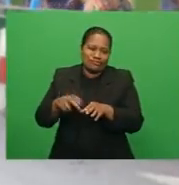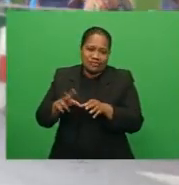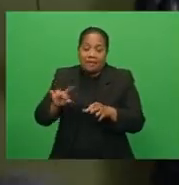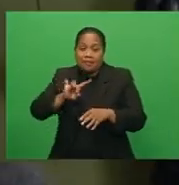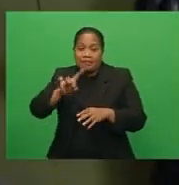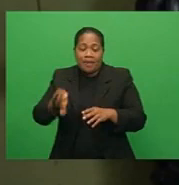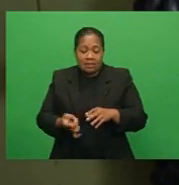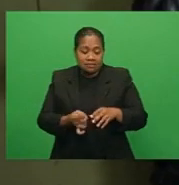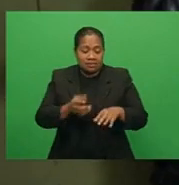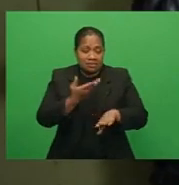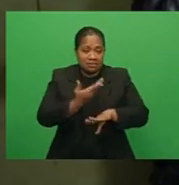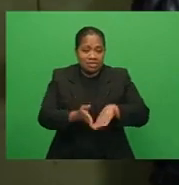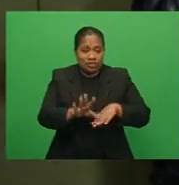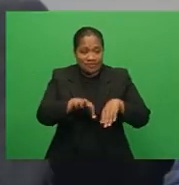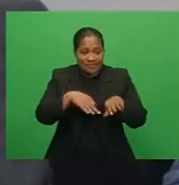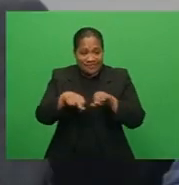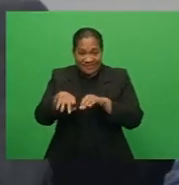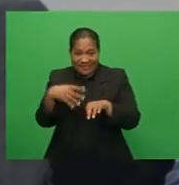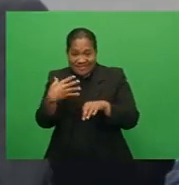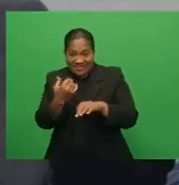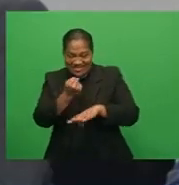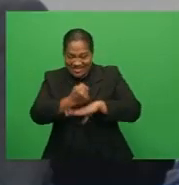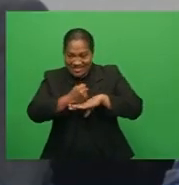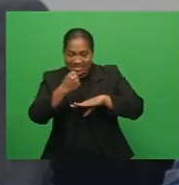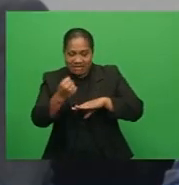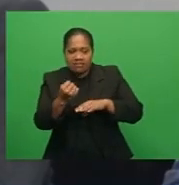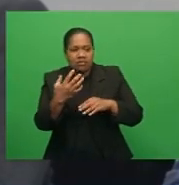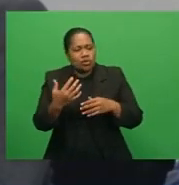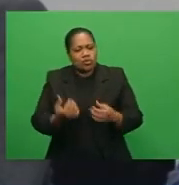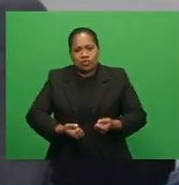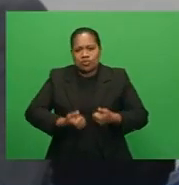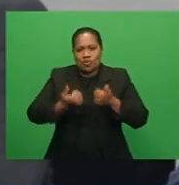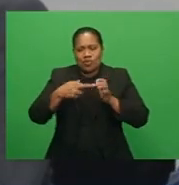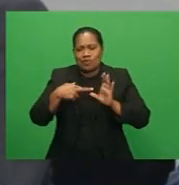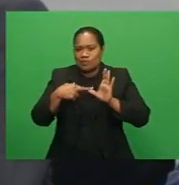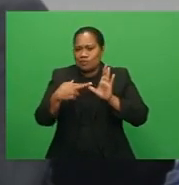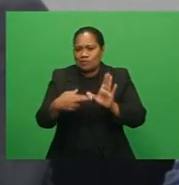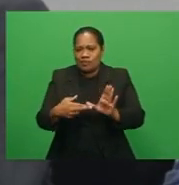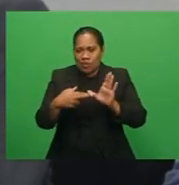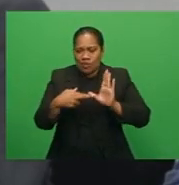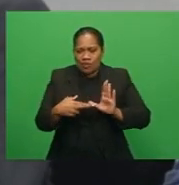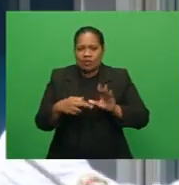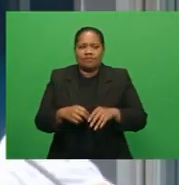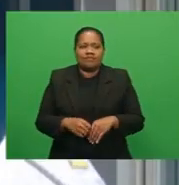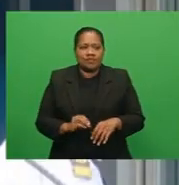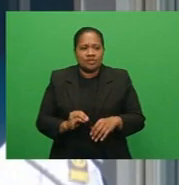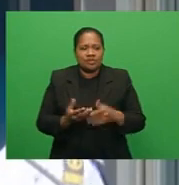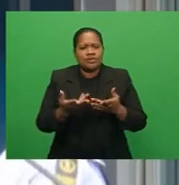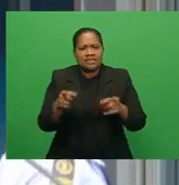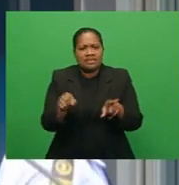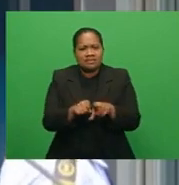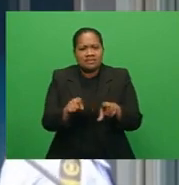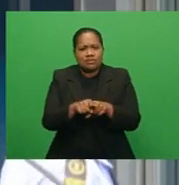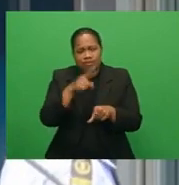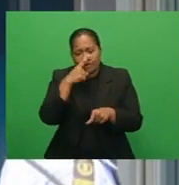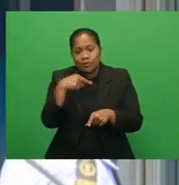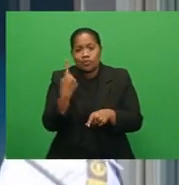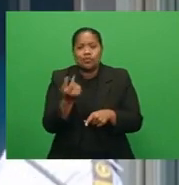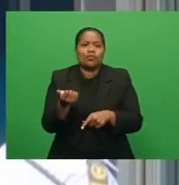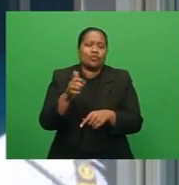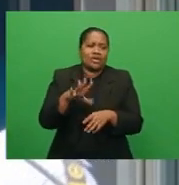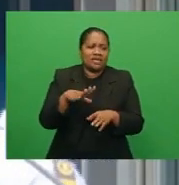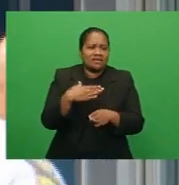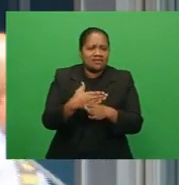received a lot of positive response. It has to be in addition to those people they already employ. We are contributing to 68 an